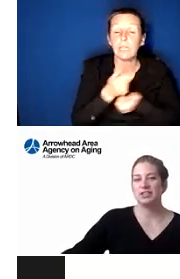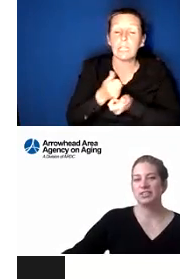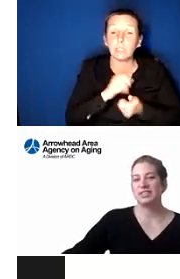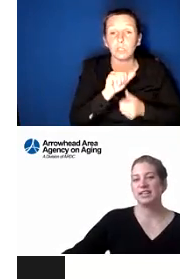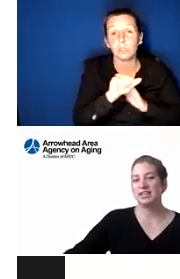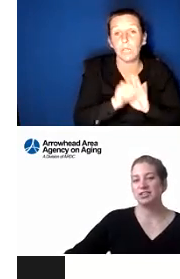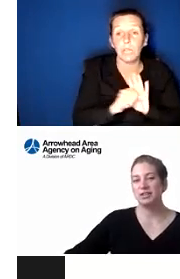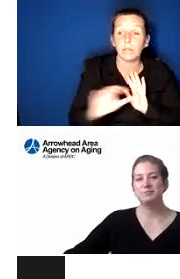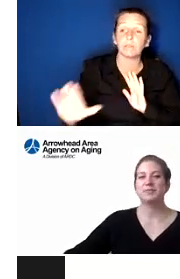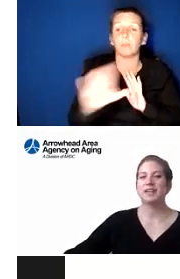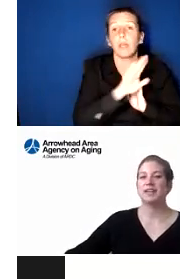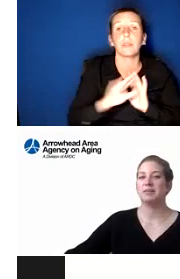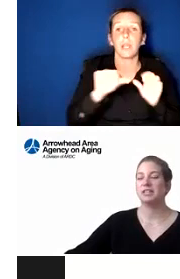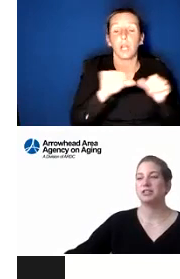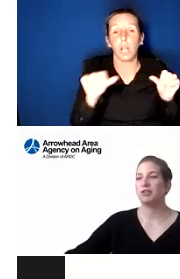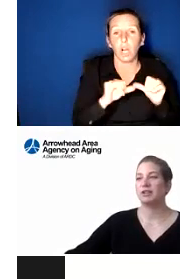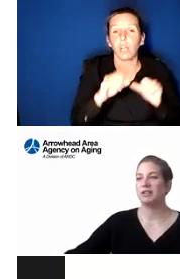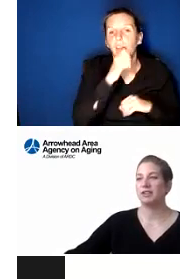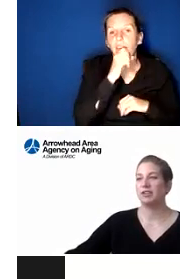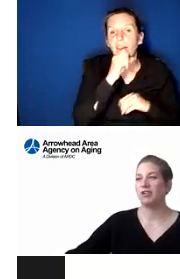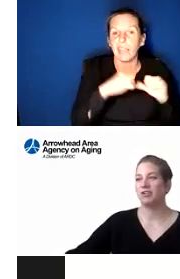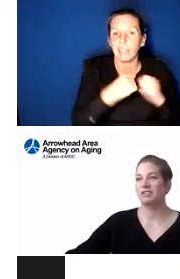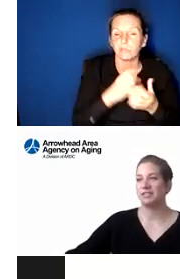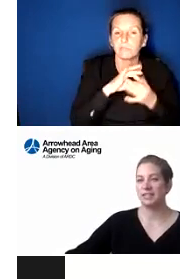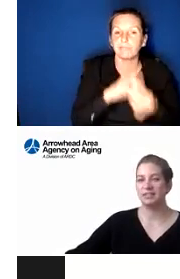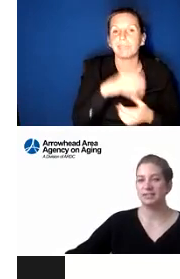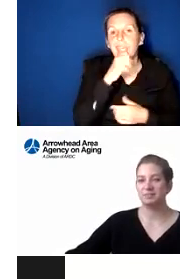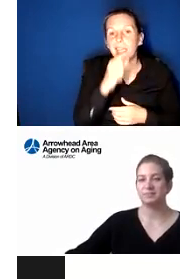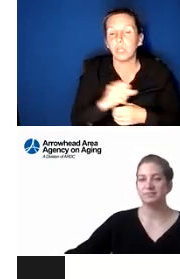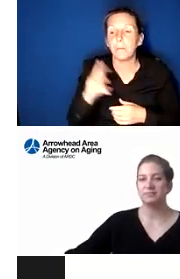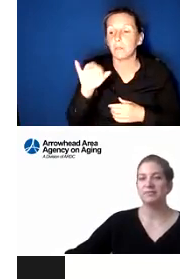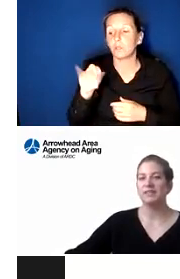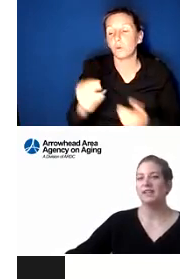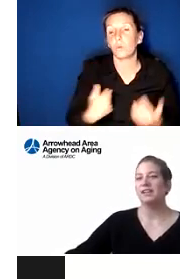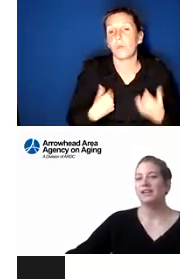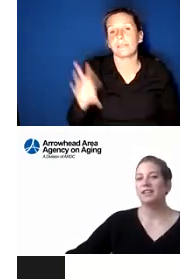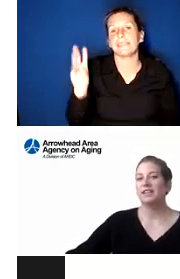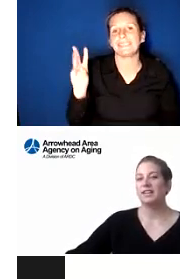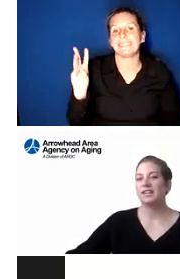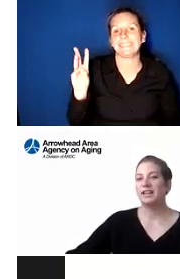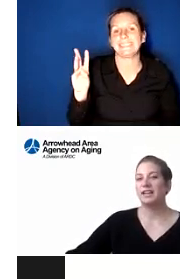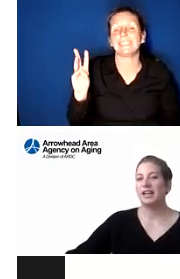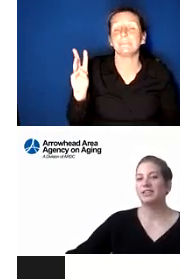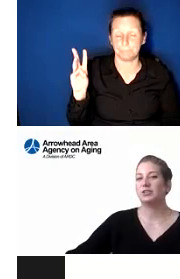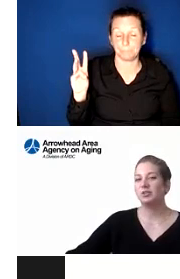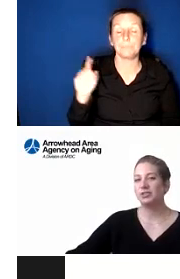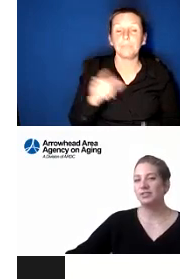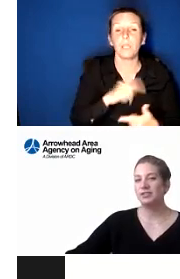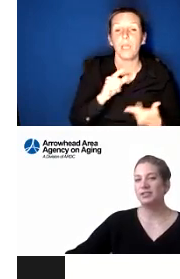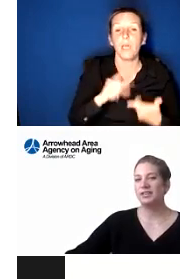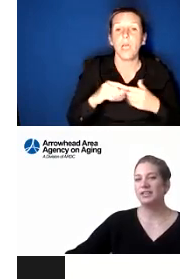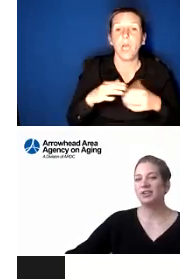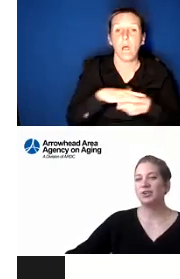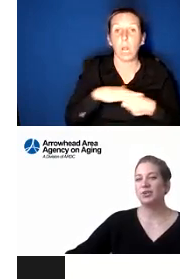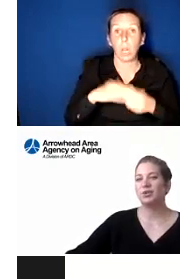area agencies on aging. And in Minnesota, there are 6. And then at the local